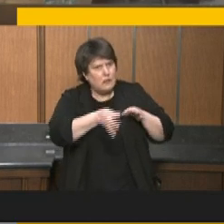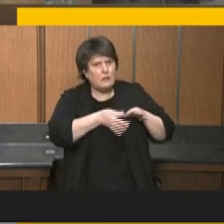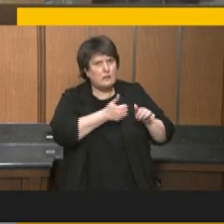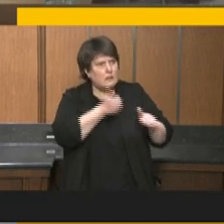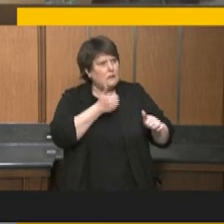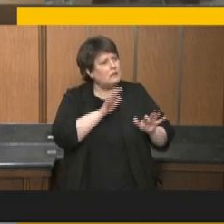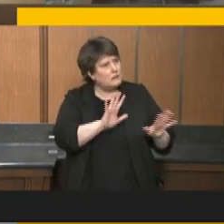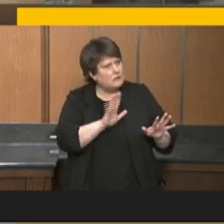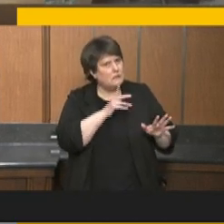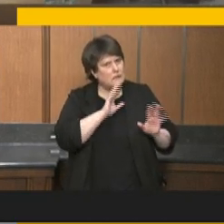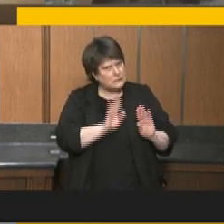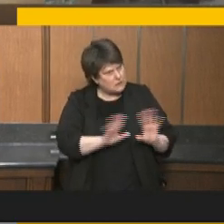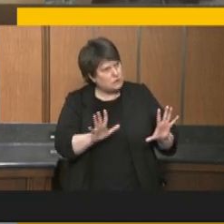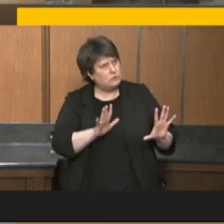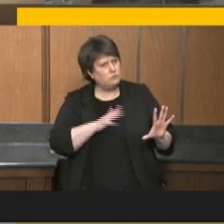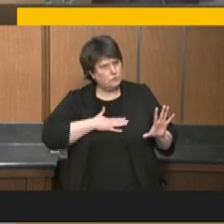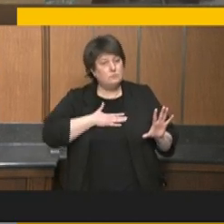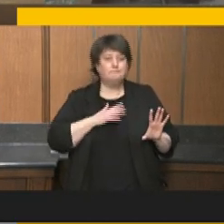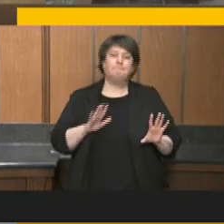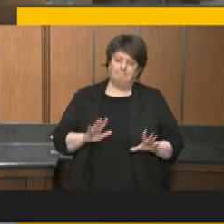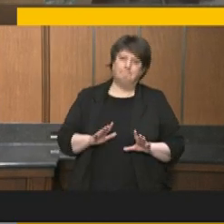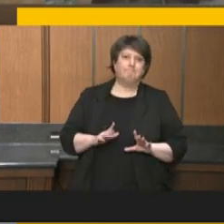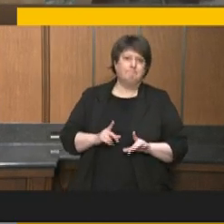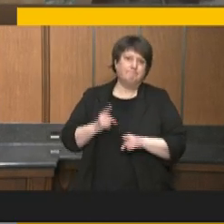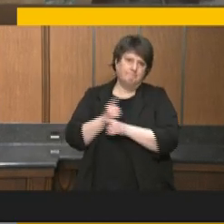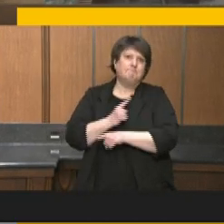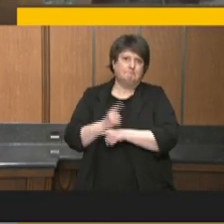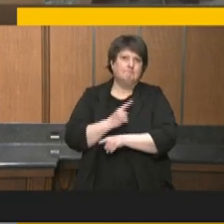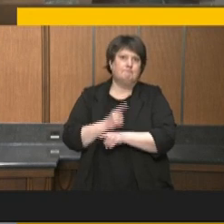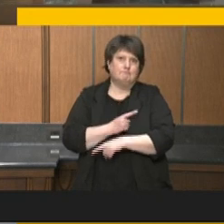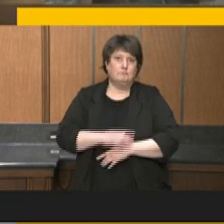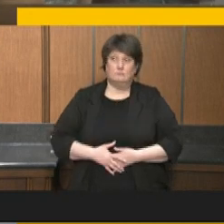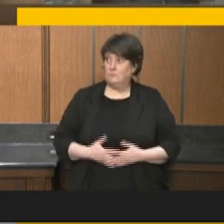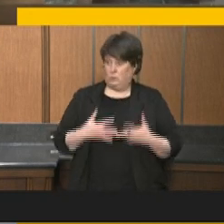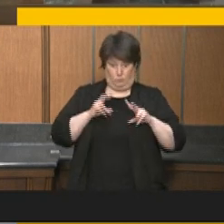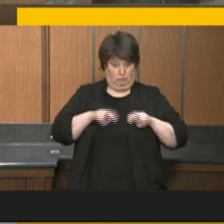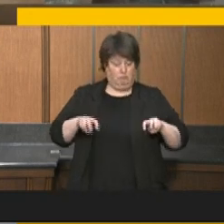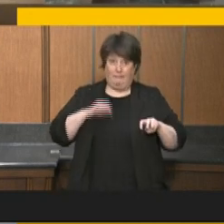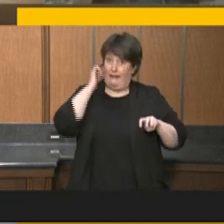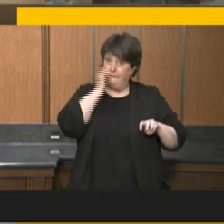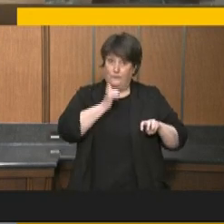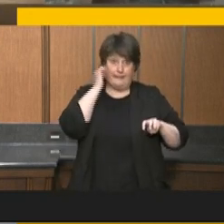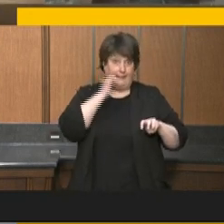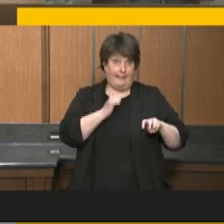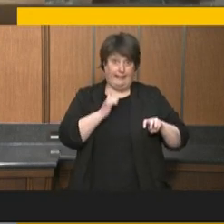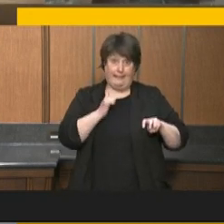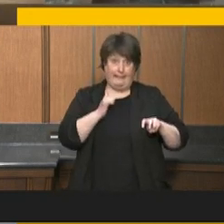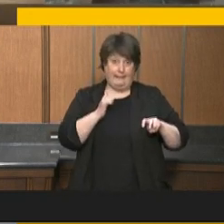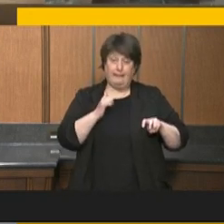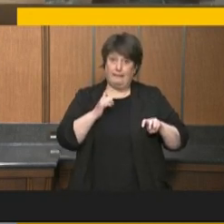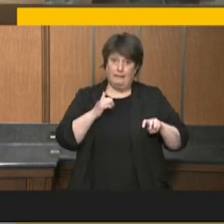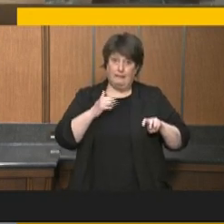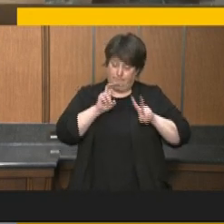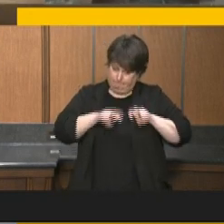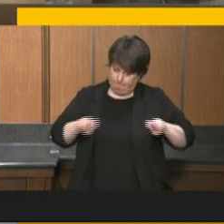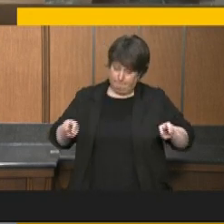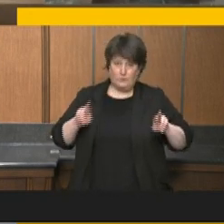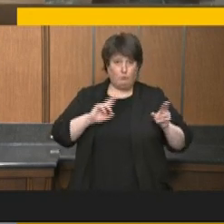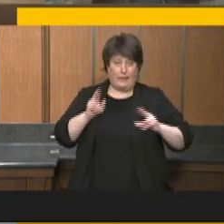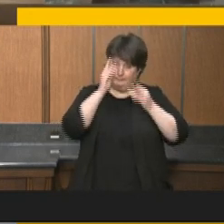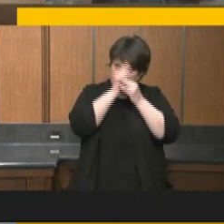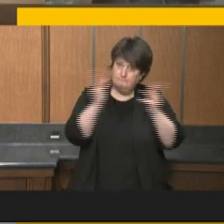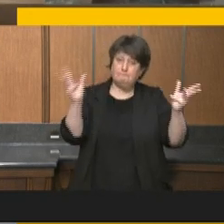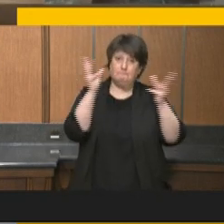effectively. The fact that we are here now every day is part of